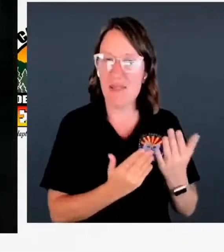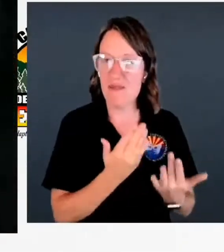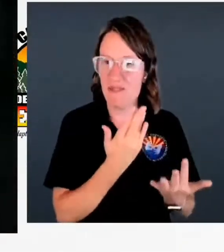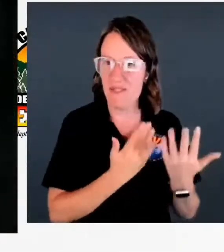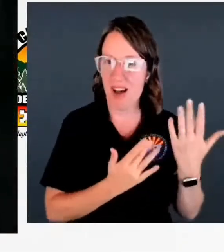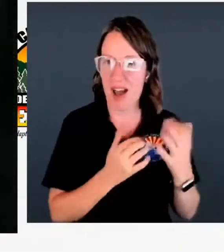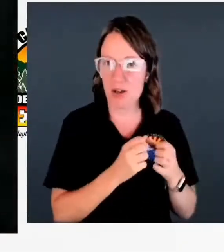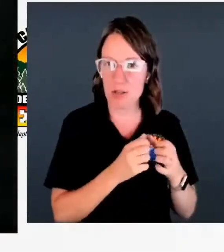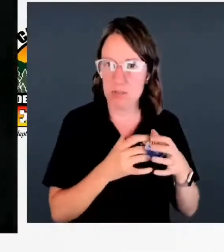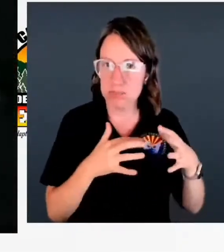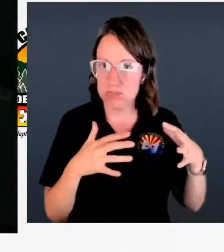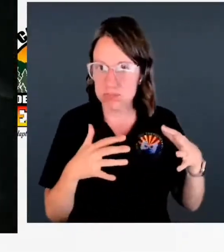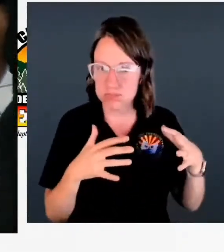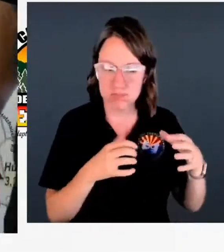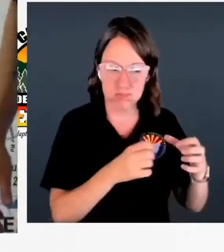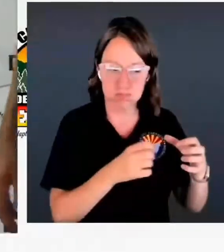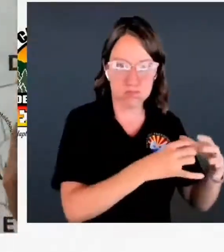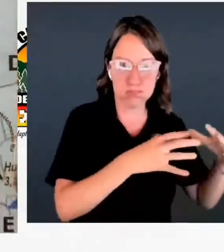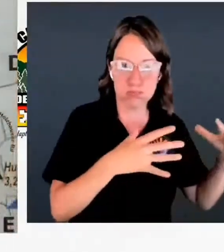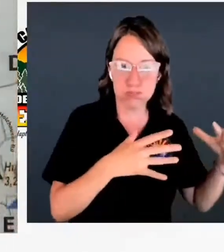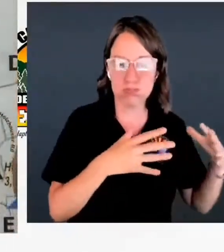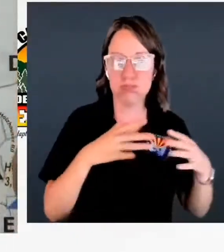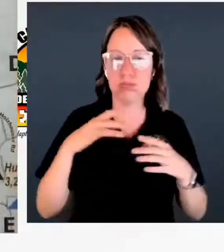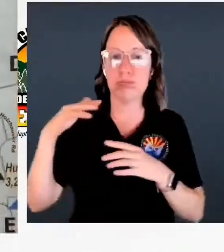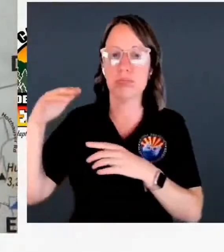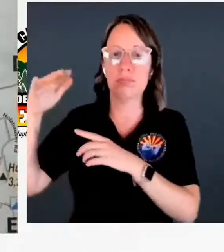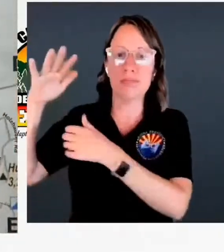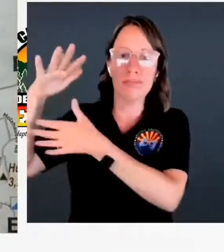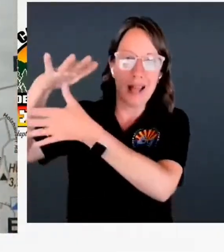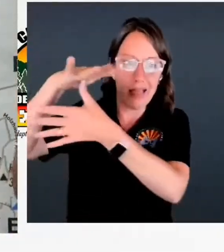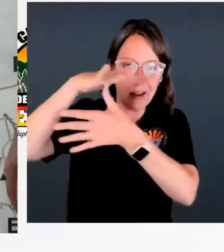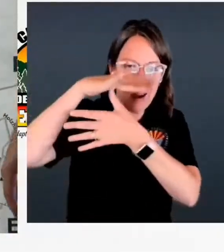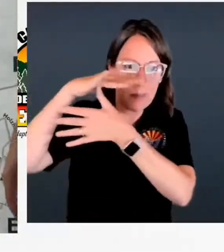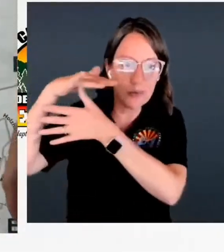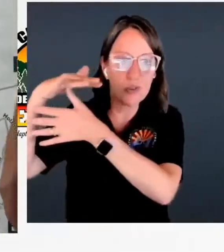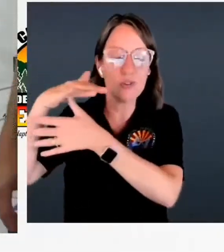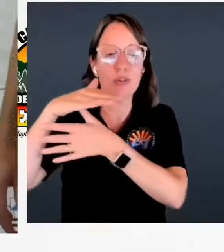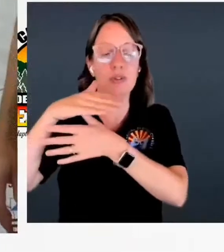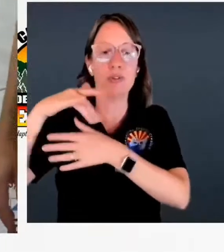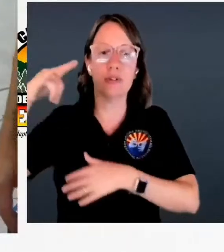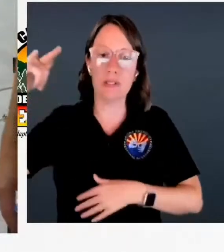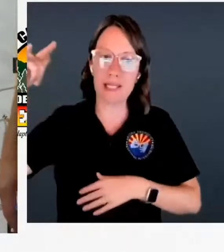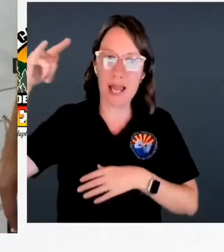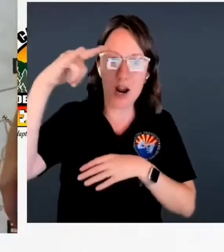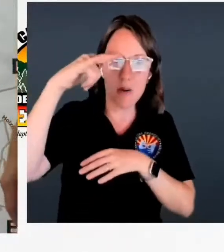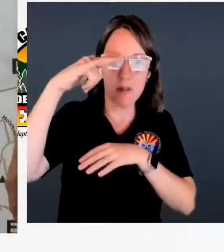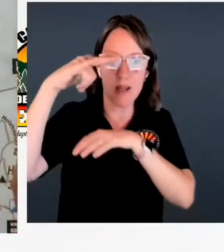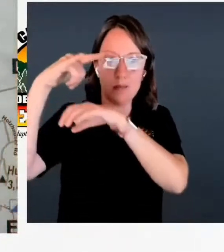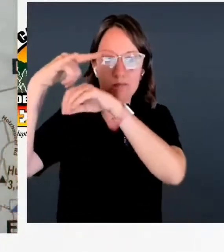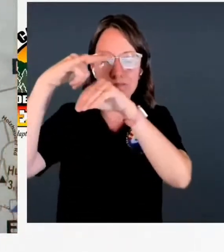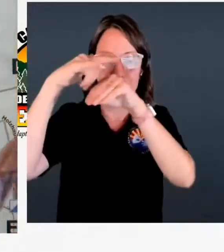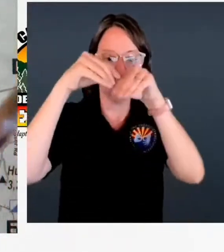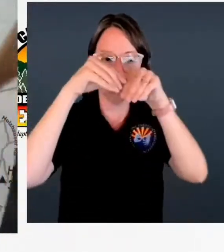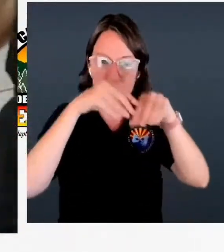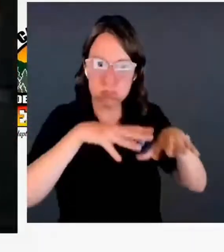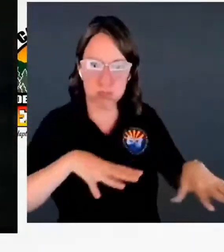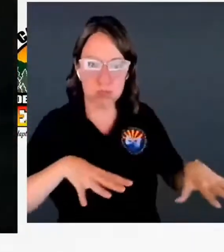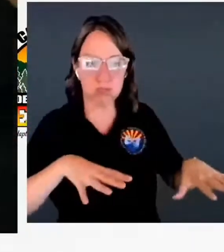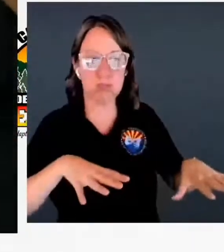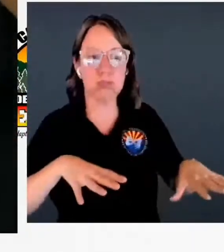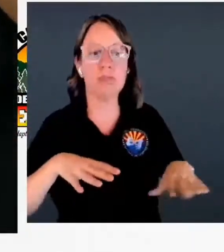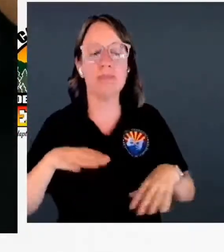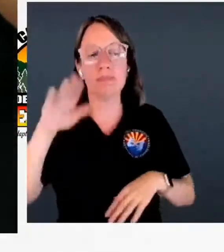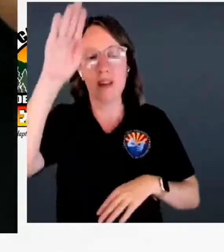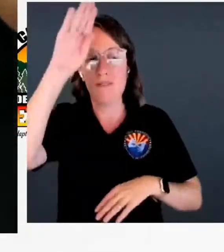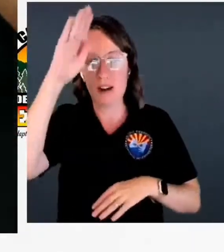with aircraft currently. We're hitting it with fixed-wing air tankers and with helicopters, with the plan to put firefighters in there to secure that line and put it back